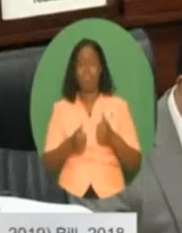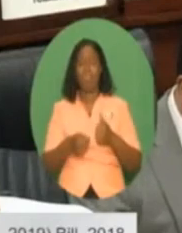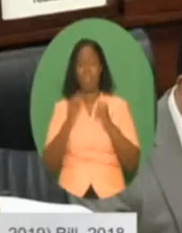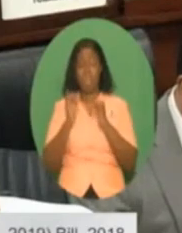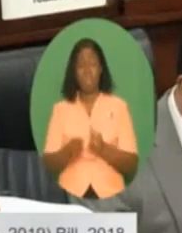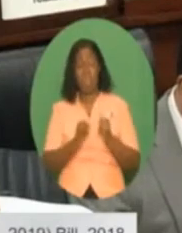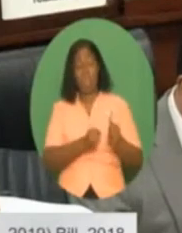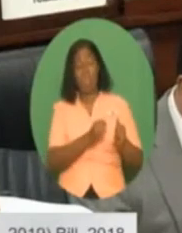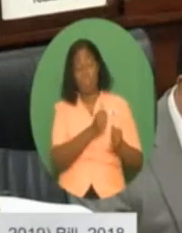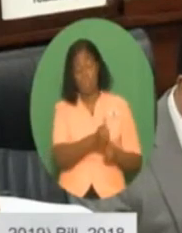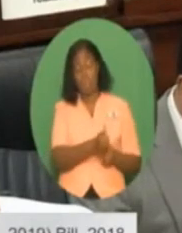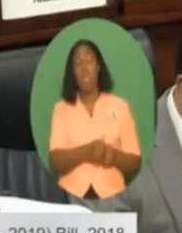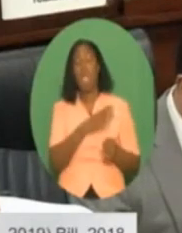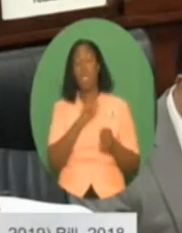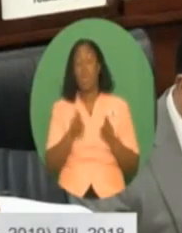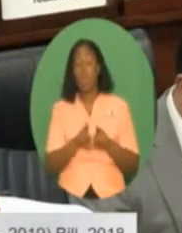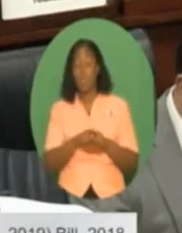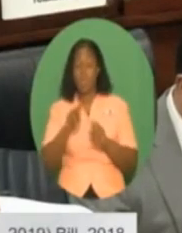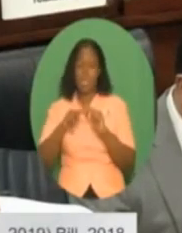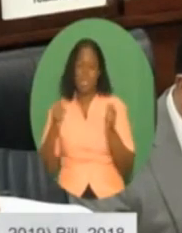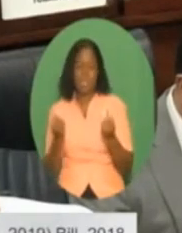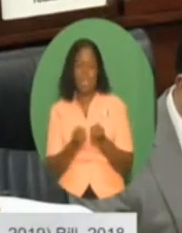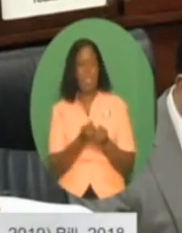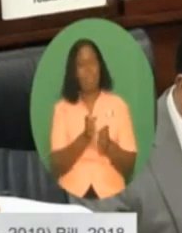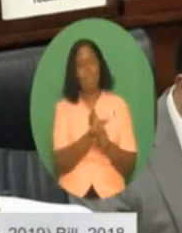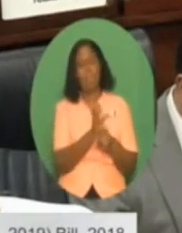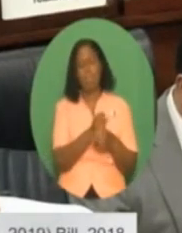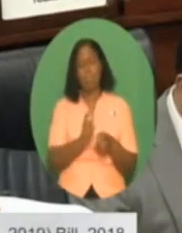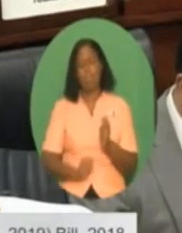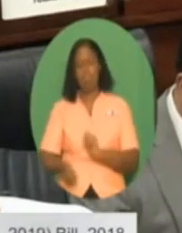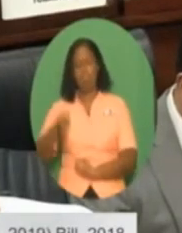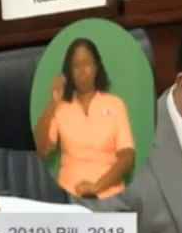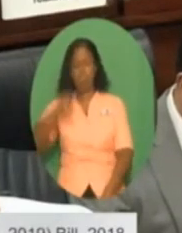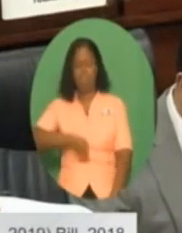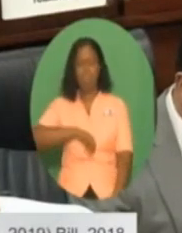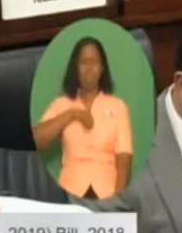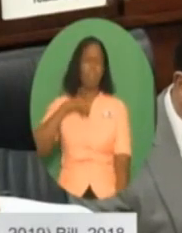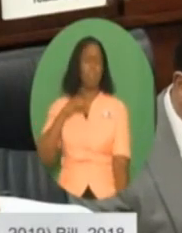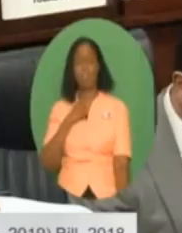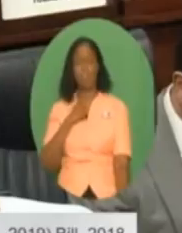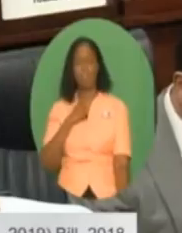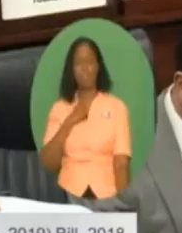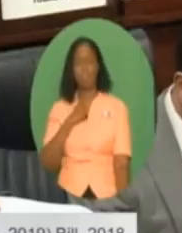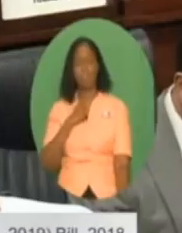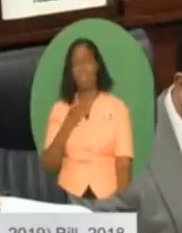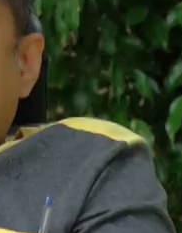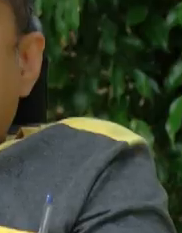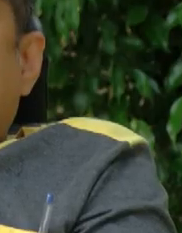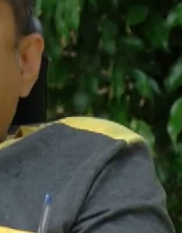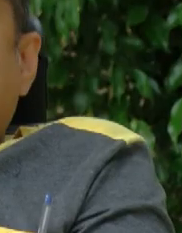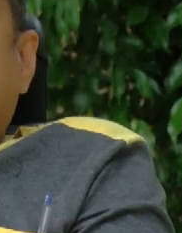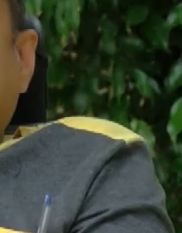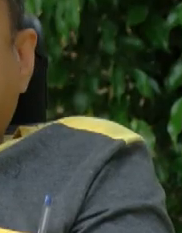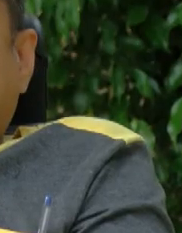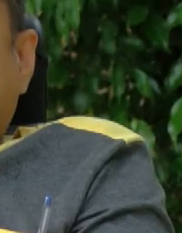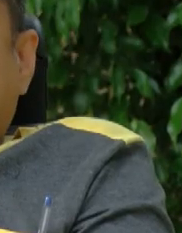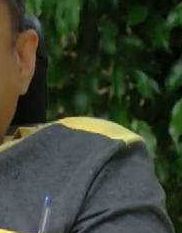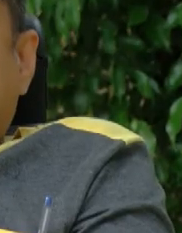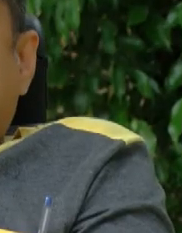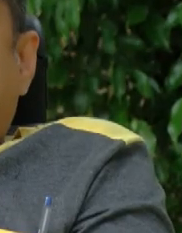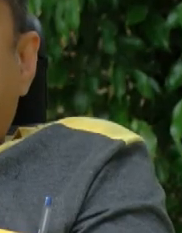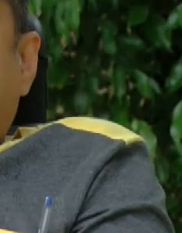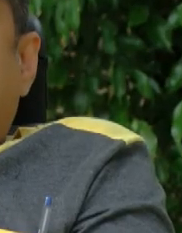Ramesar hopes to see a shift in thinking, action, and a commitment towards the disabled community of this country. I would like to